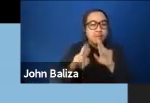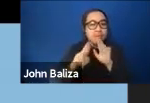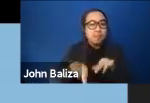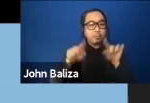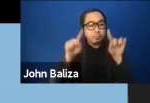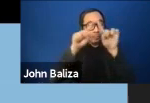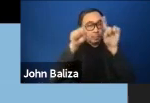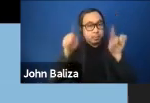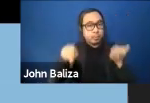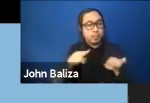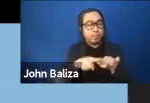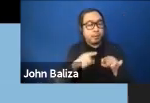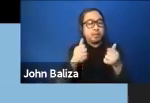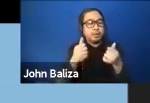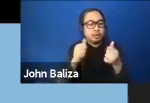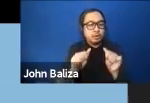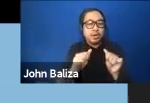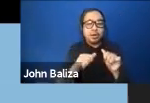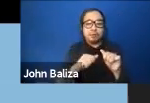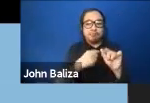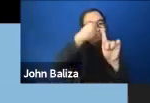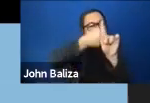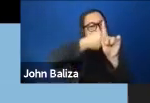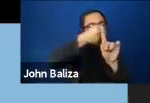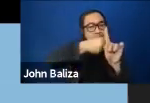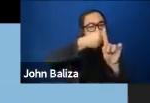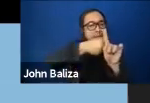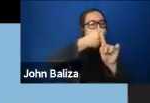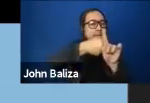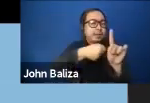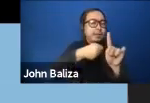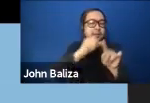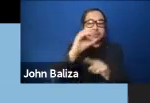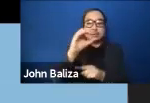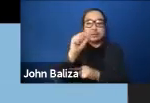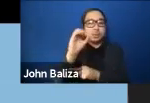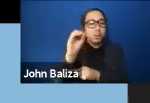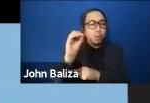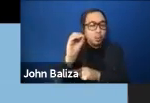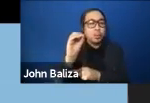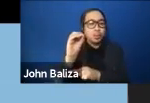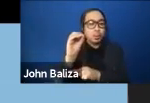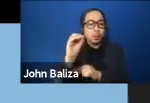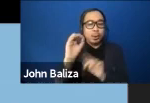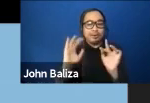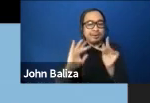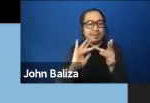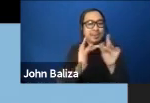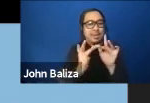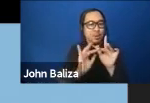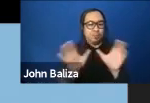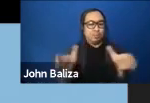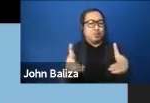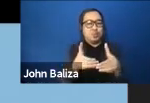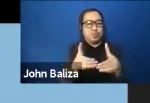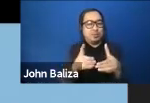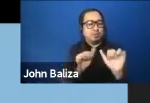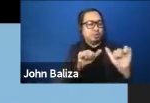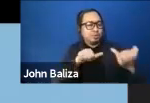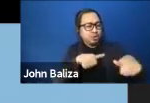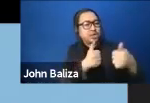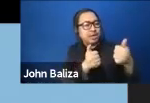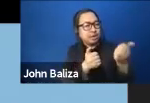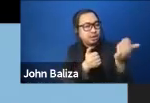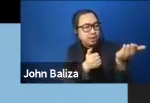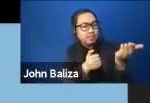to lobby the CSO network, challenge them to see our